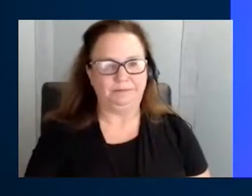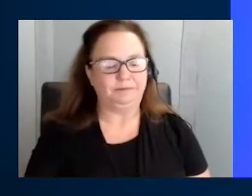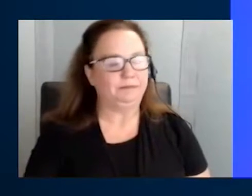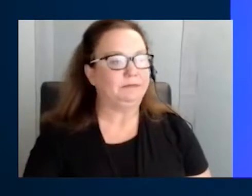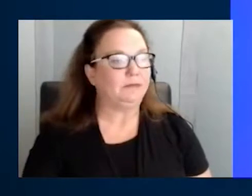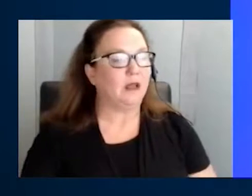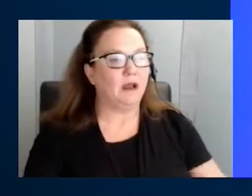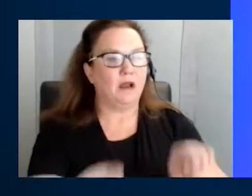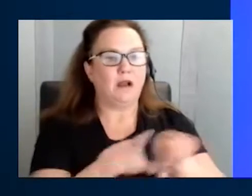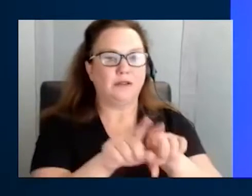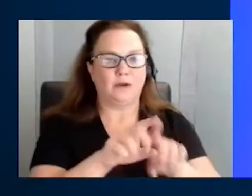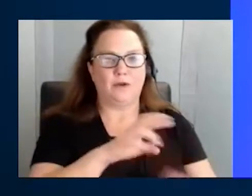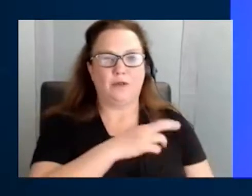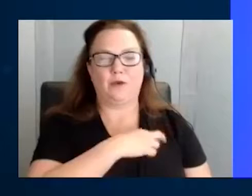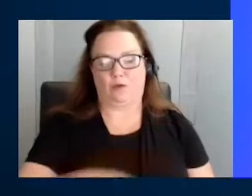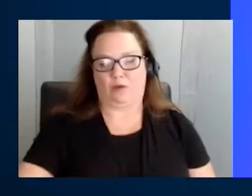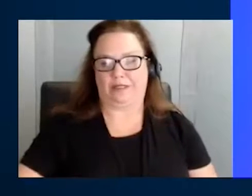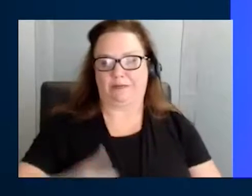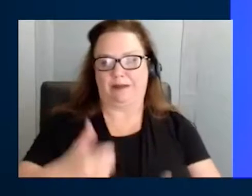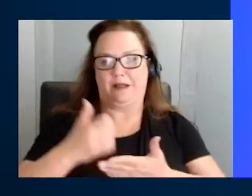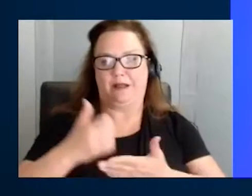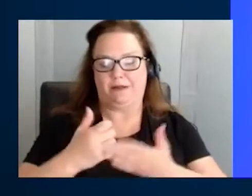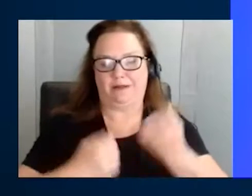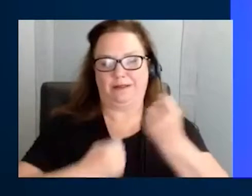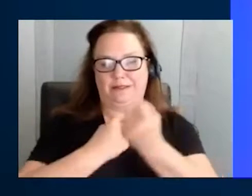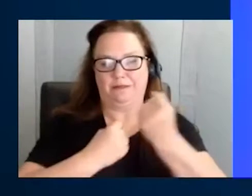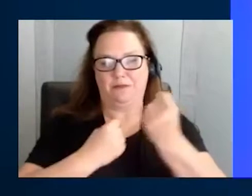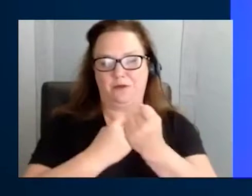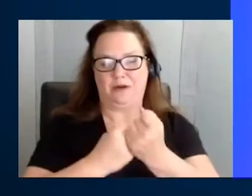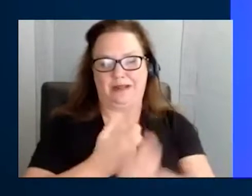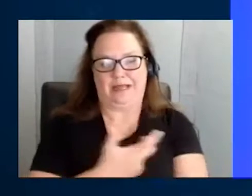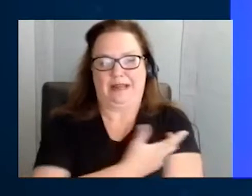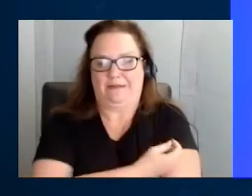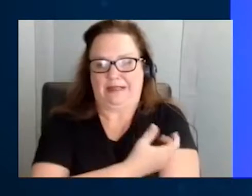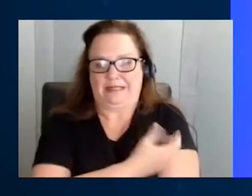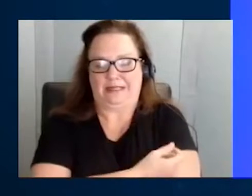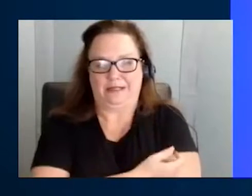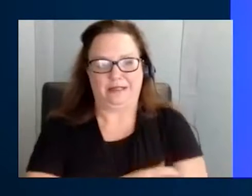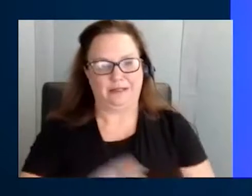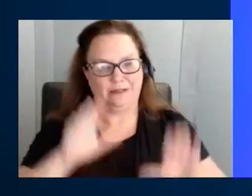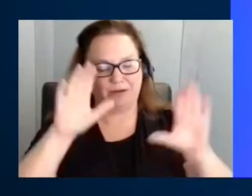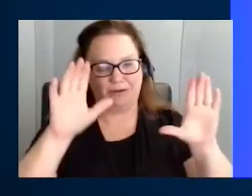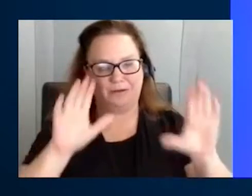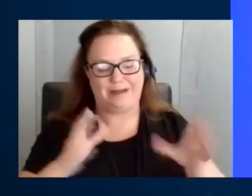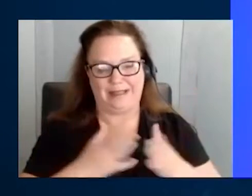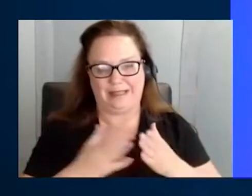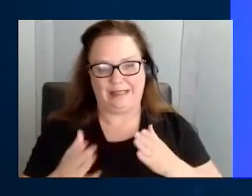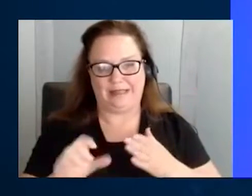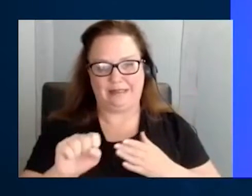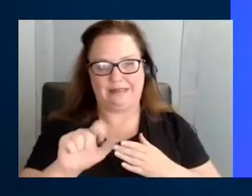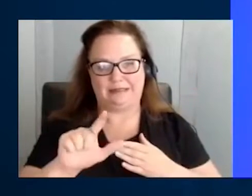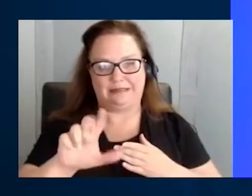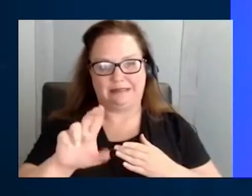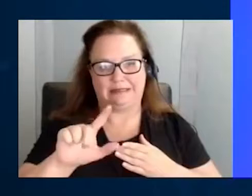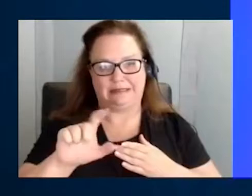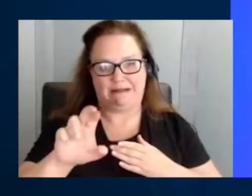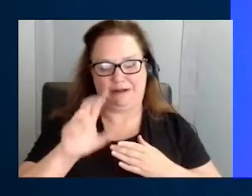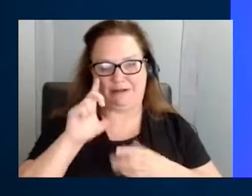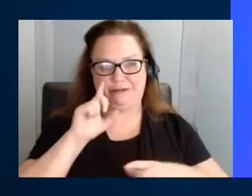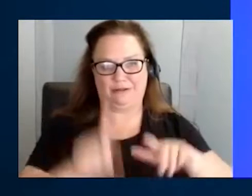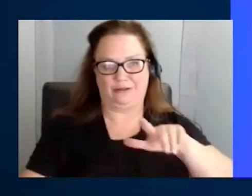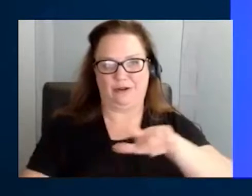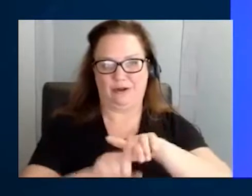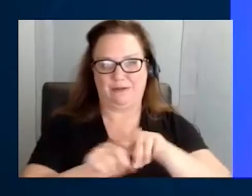the Royals have been helpful in encouraging folks to get vaccinated, which is a great thing. Slugger also made a recent appearance at a vaccine